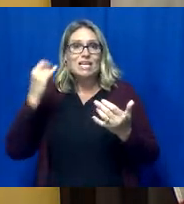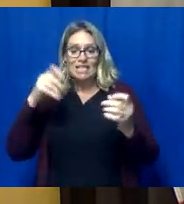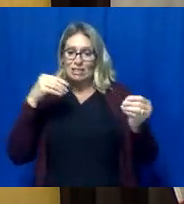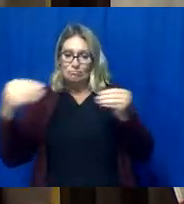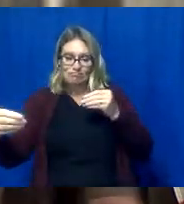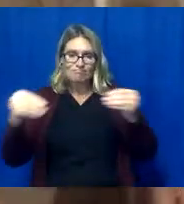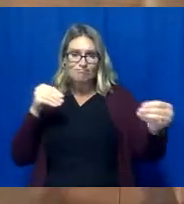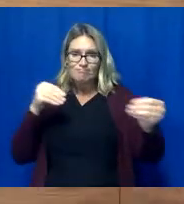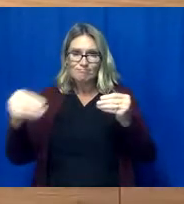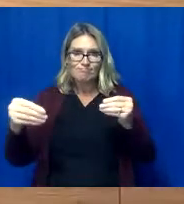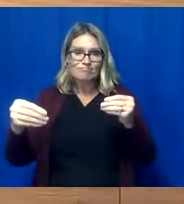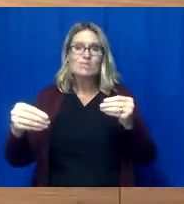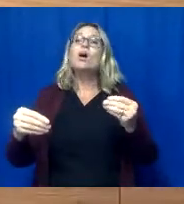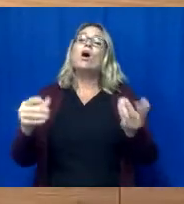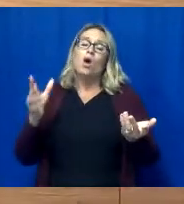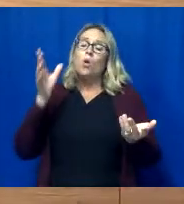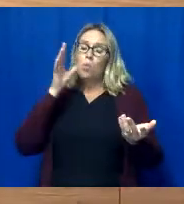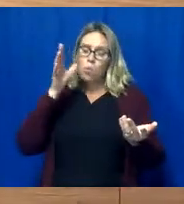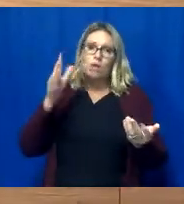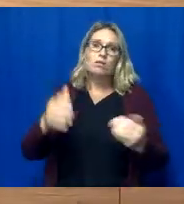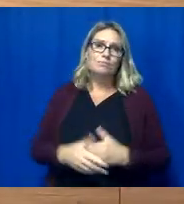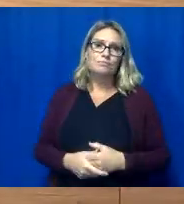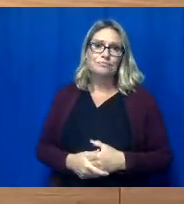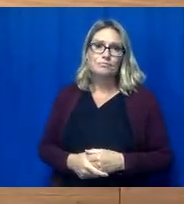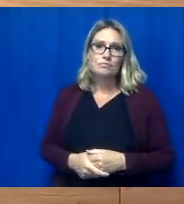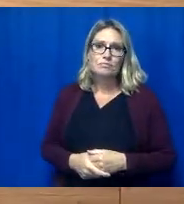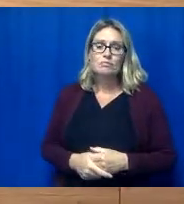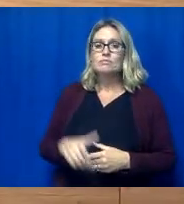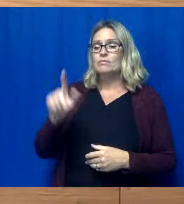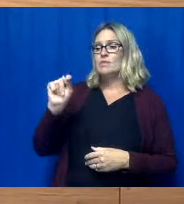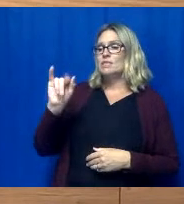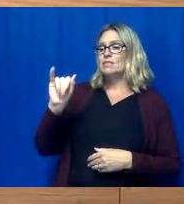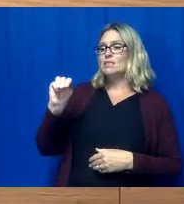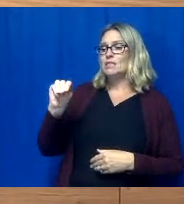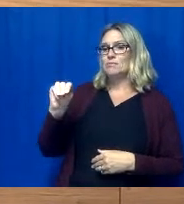Thank you. We're going to cycle through questions real quickly. Tim Roselle, Global.